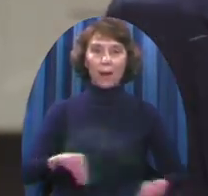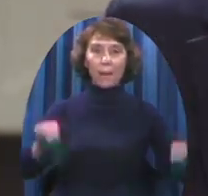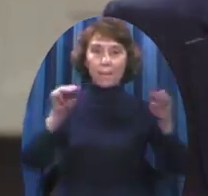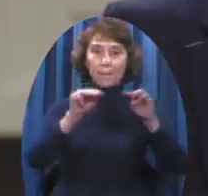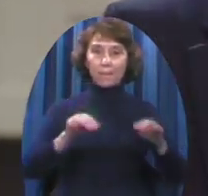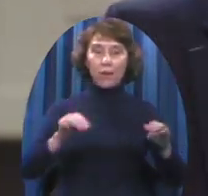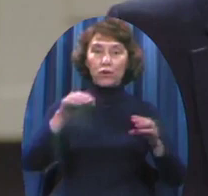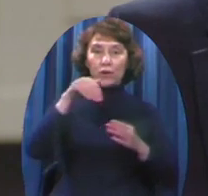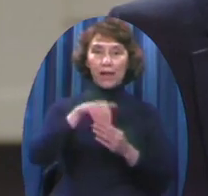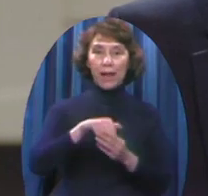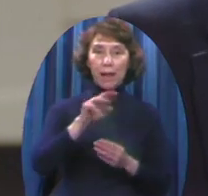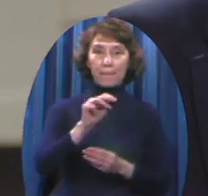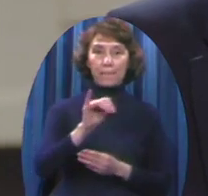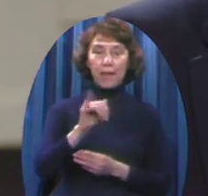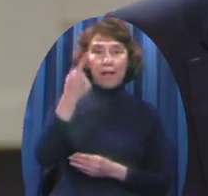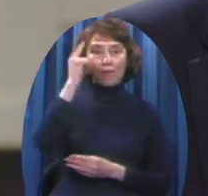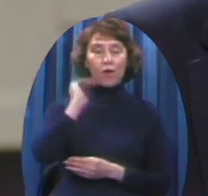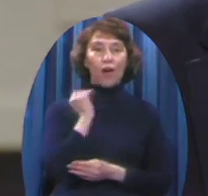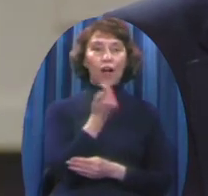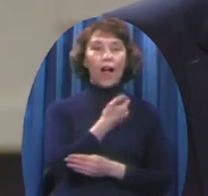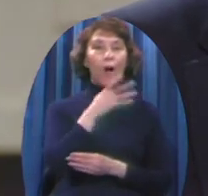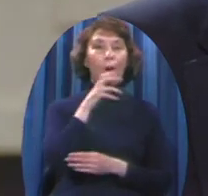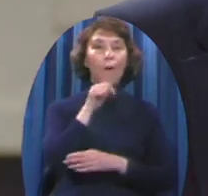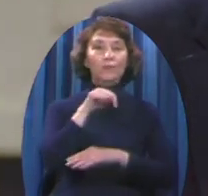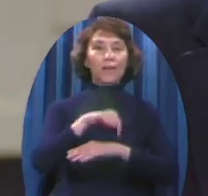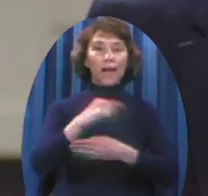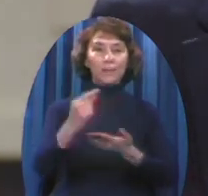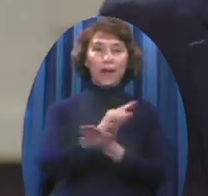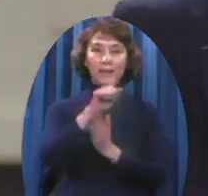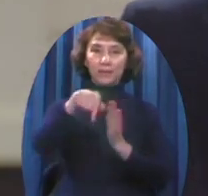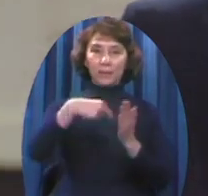on behalf of the Old Time Gospel Hour television radio network.